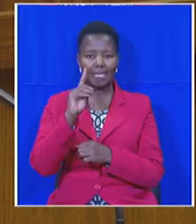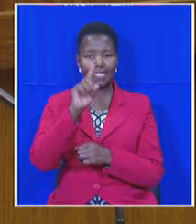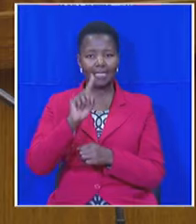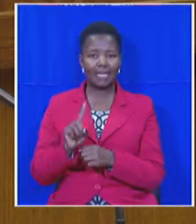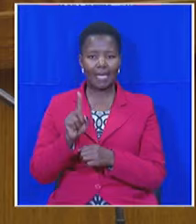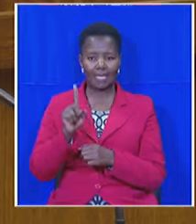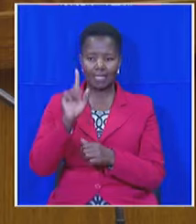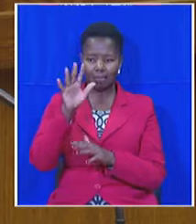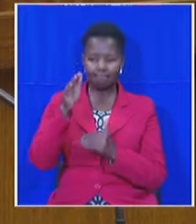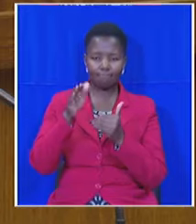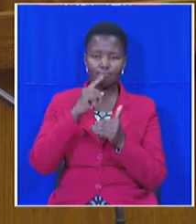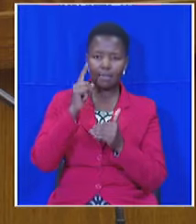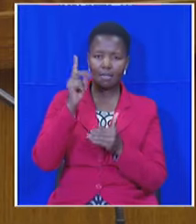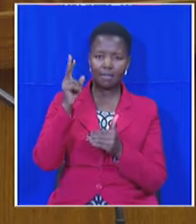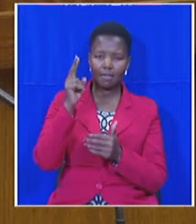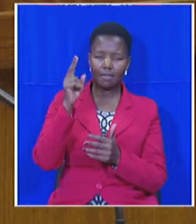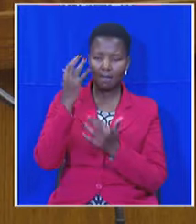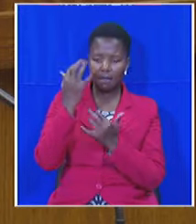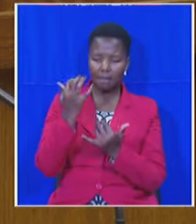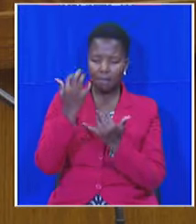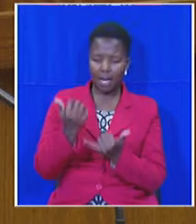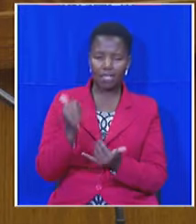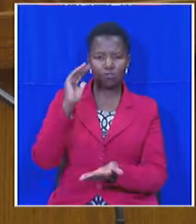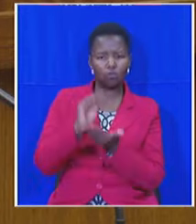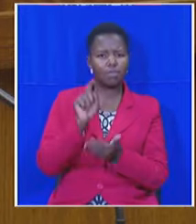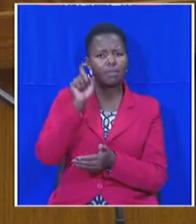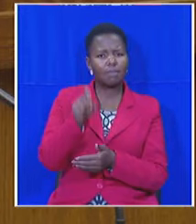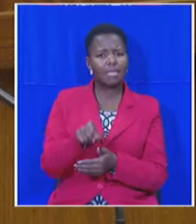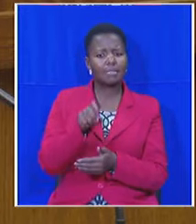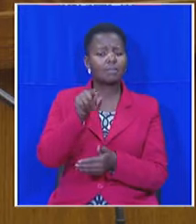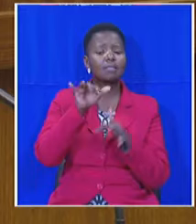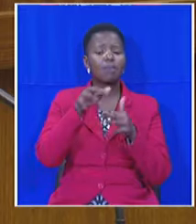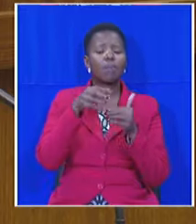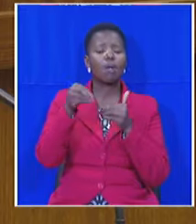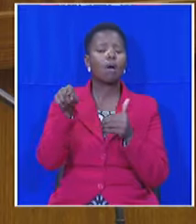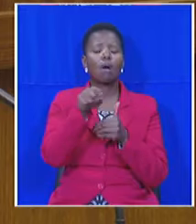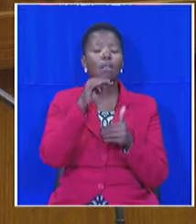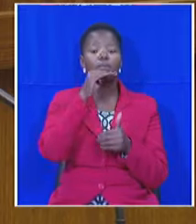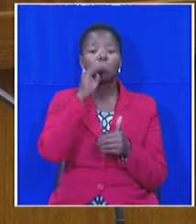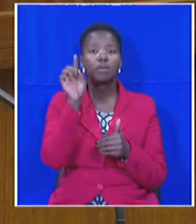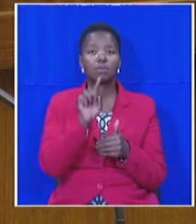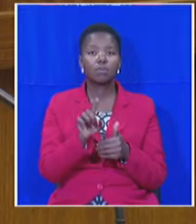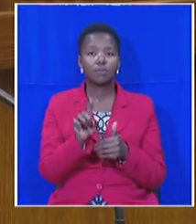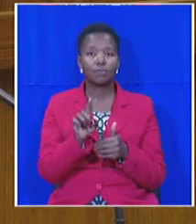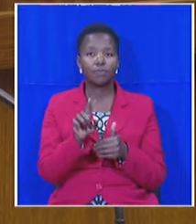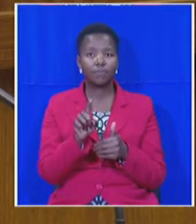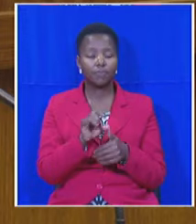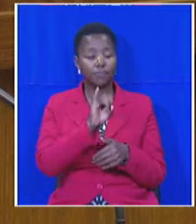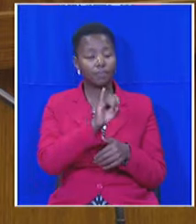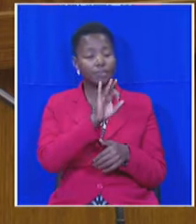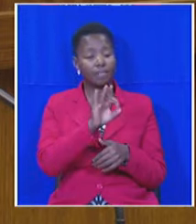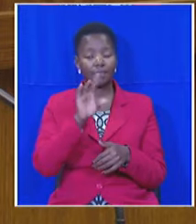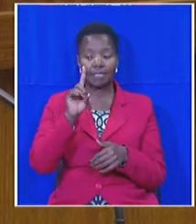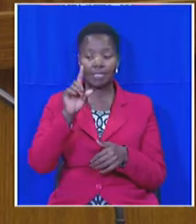trade. What does that mean to the voters out there? It means if